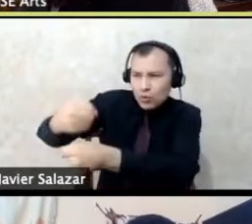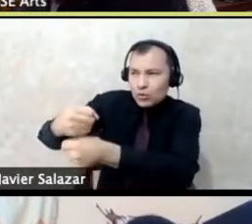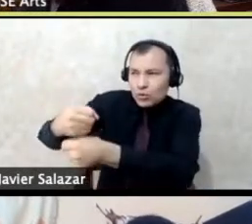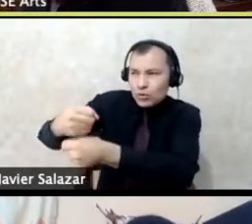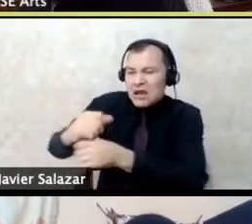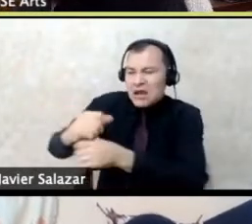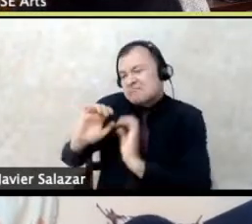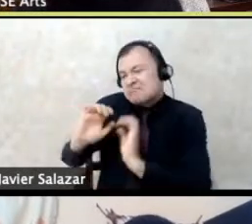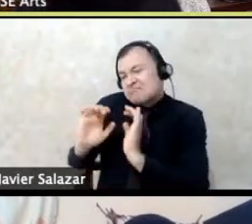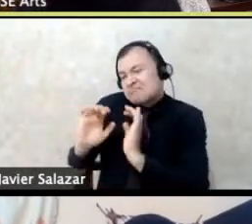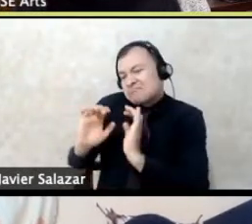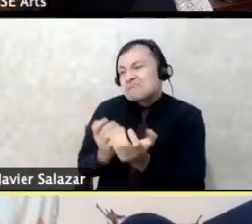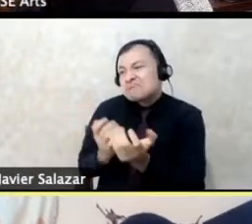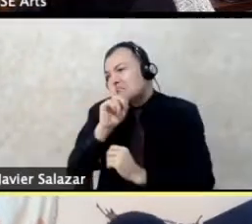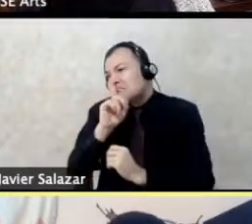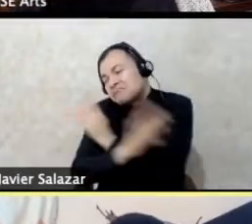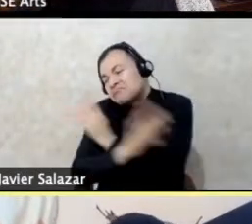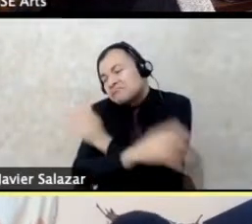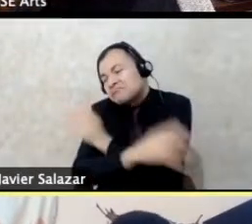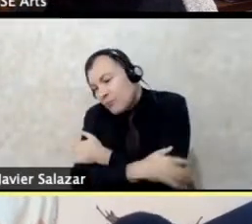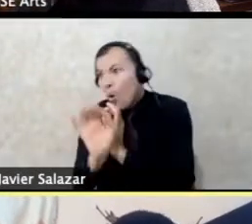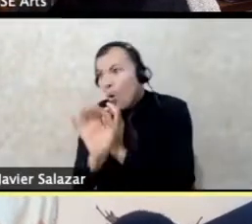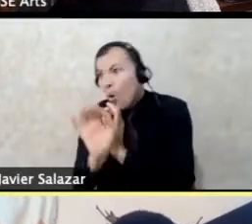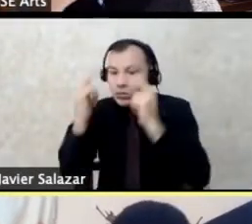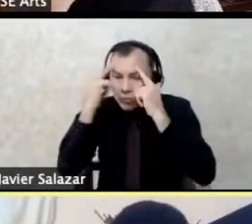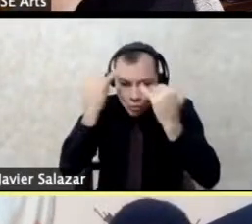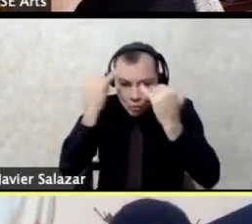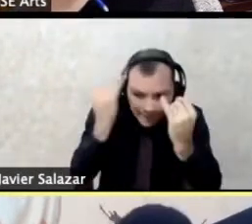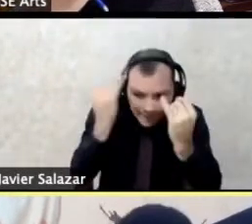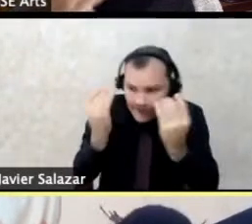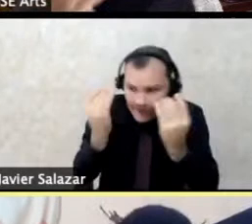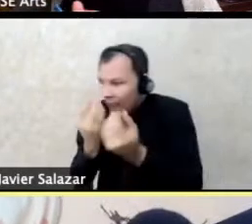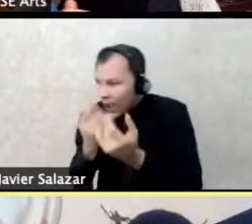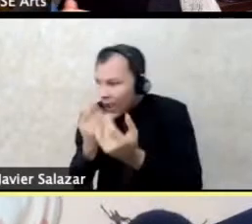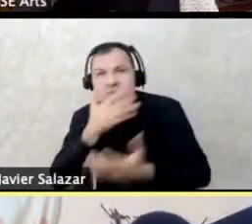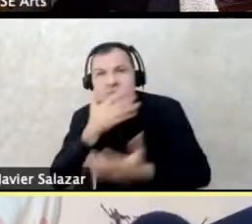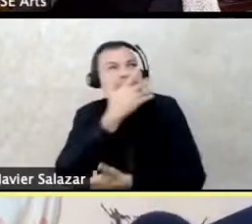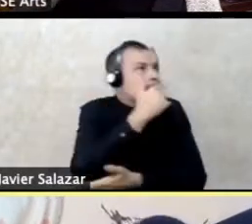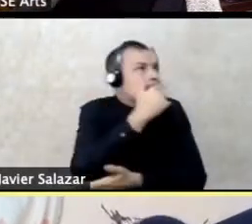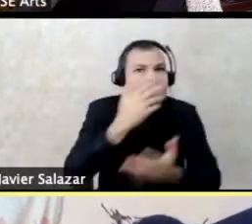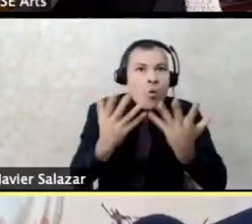So yes, as a theater artist,